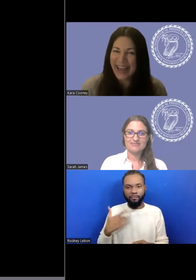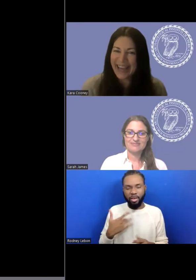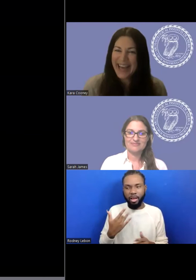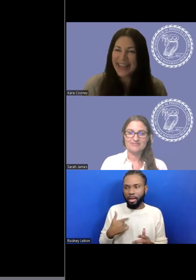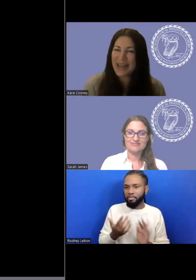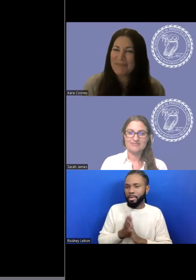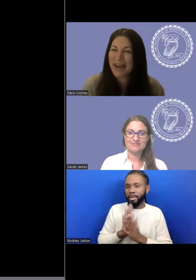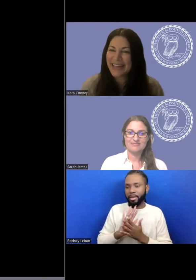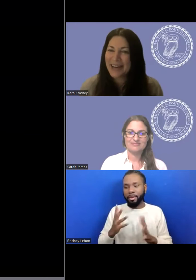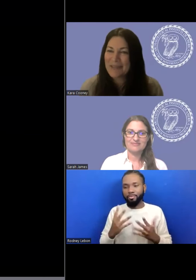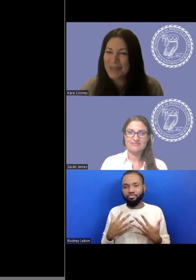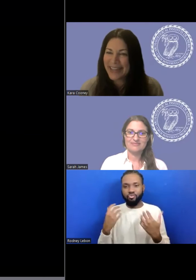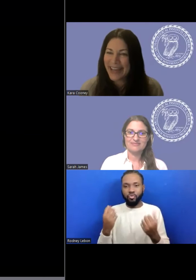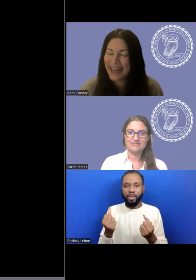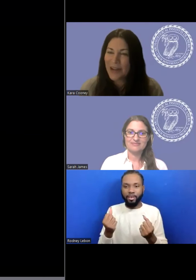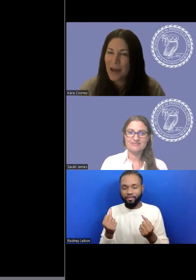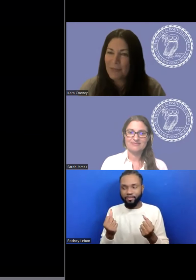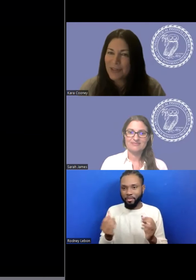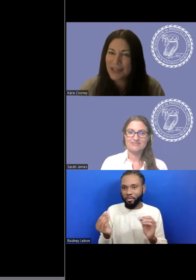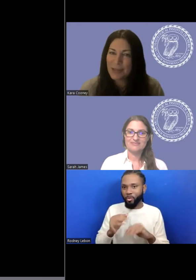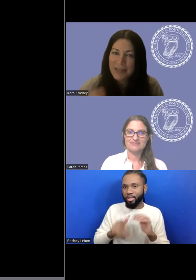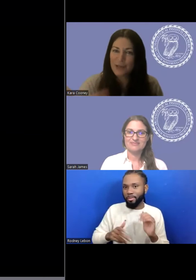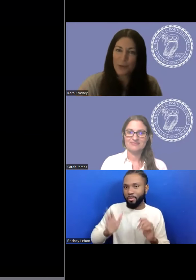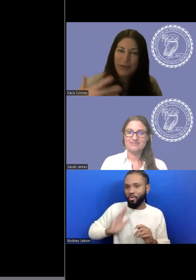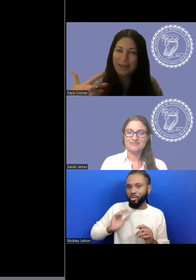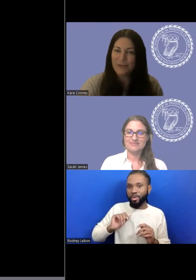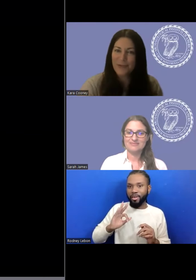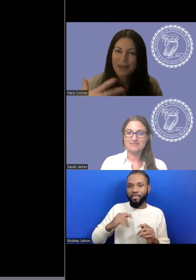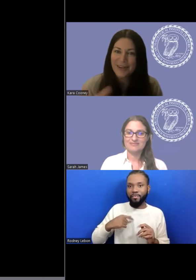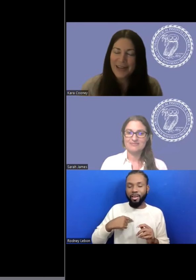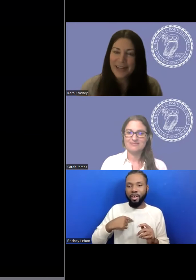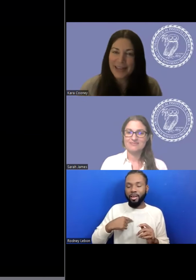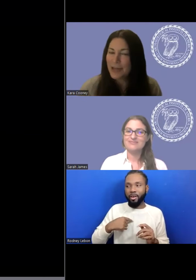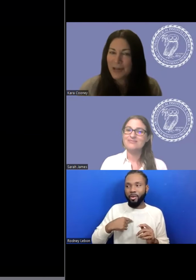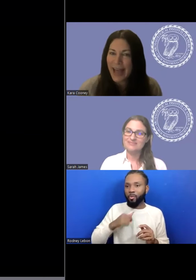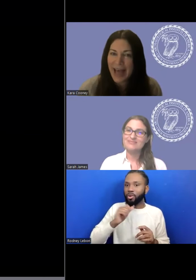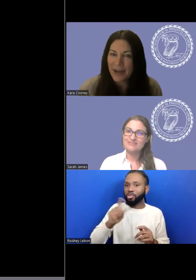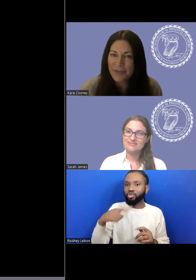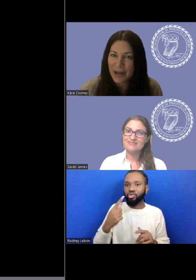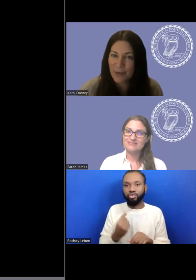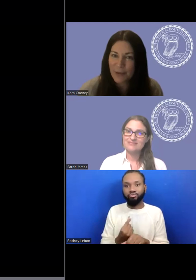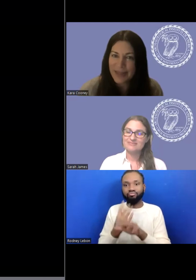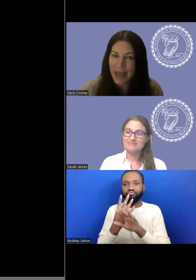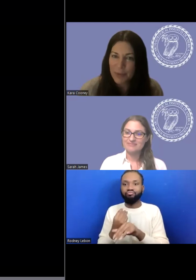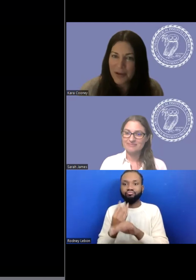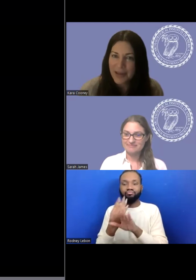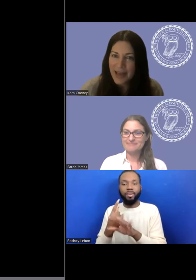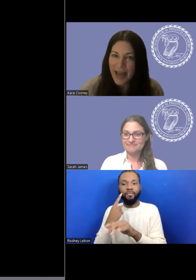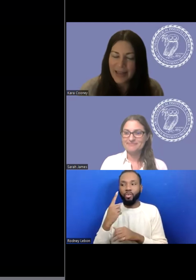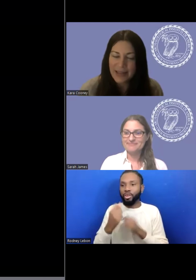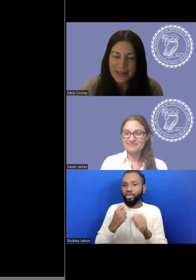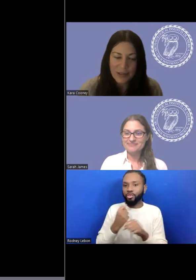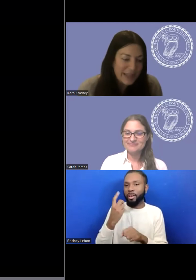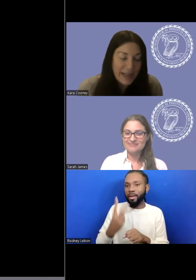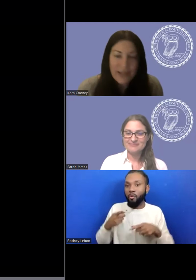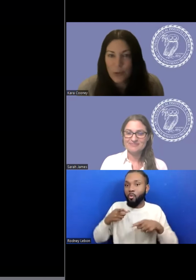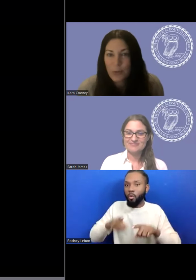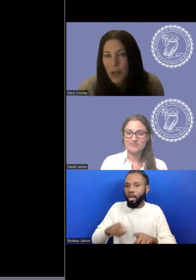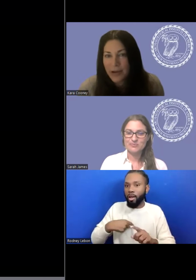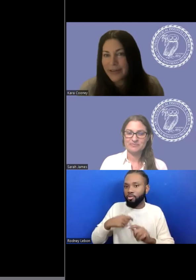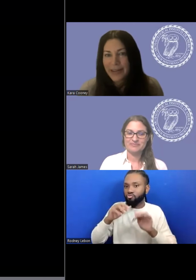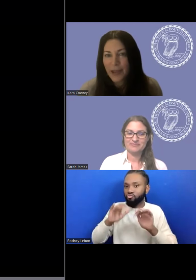a way that I might not have been had I not just been Zooming for the year and a half that I wrote that book. And